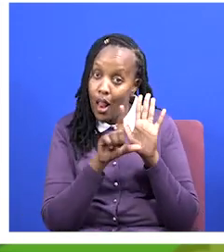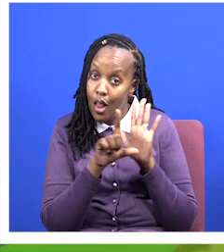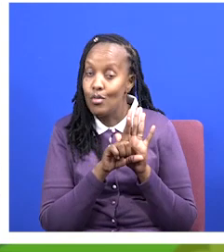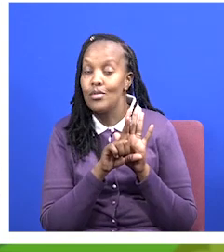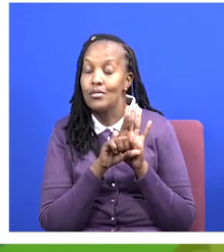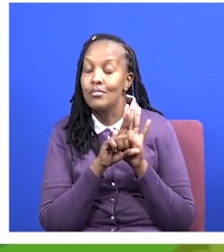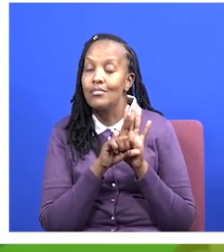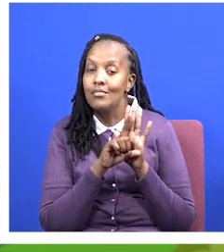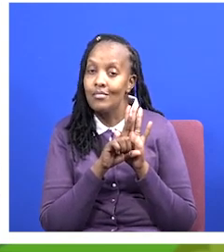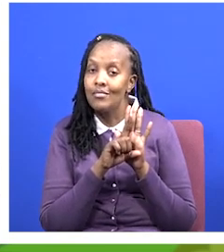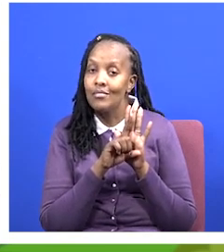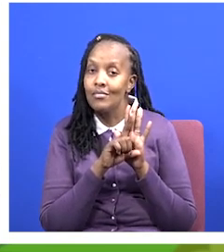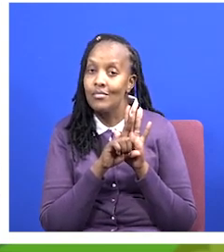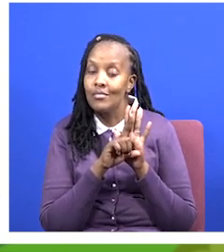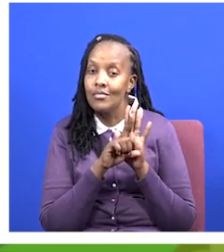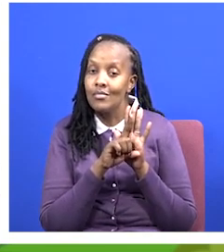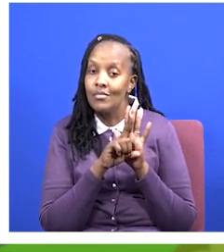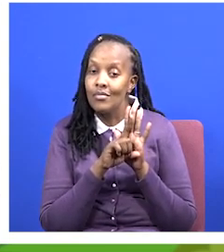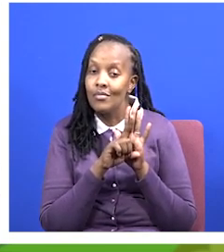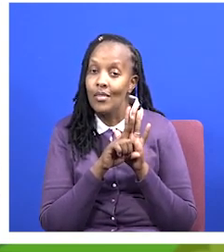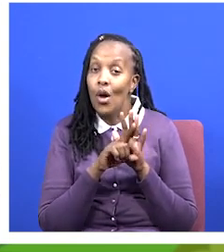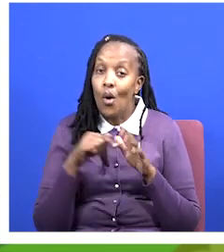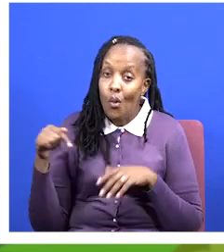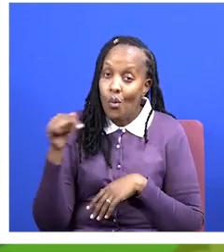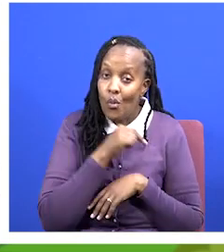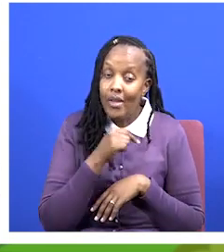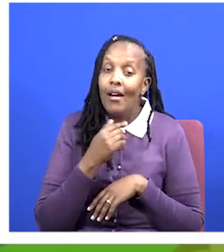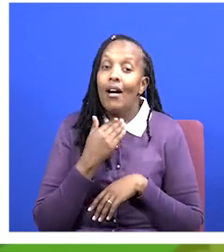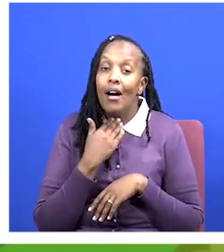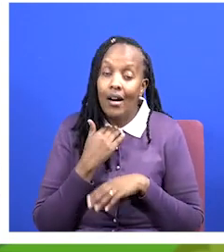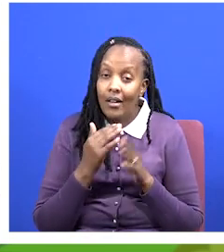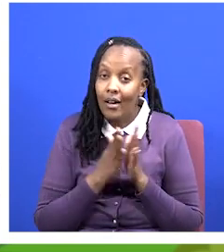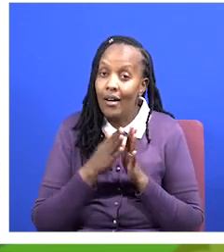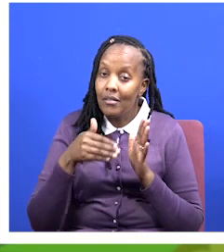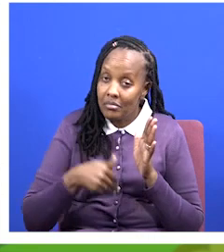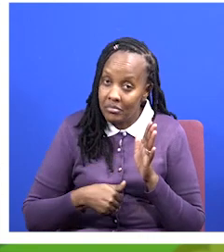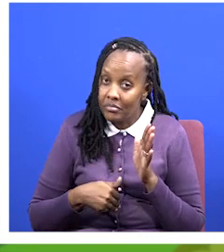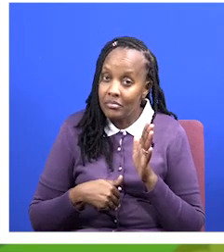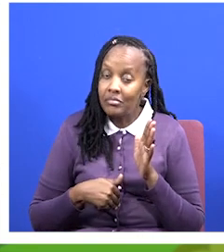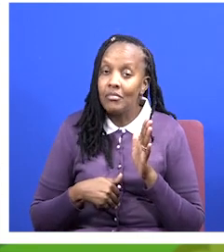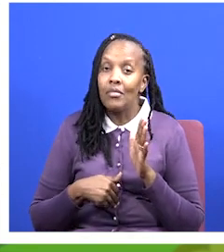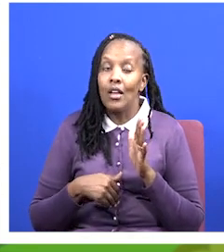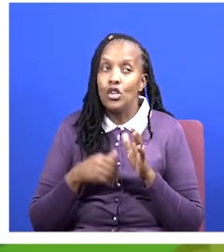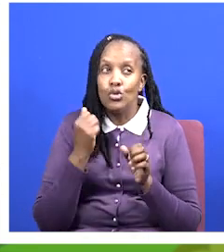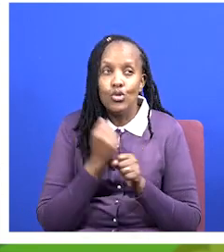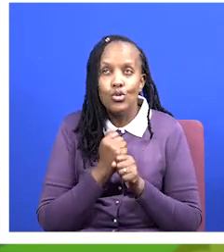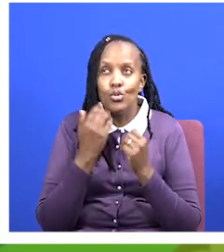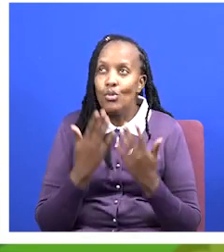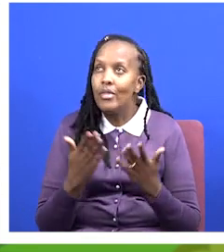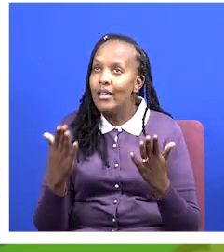God's methods. We hunger and thirst to do the things the way